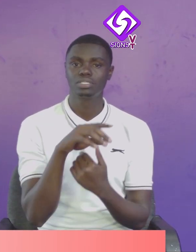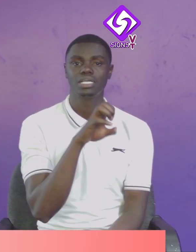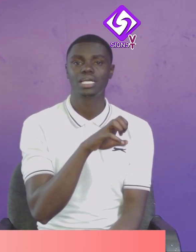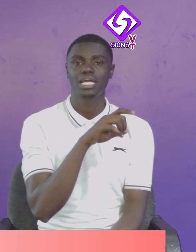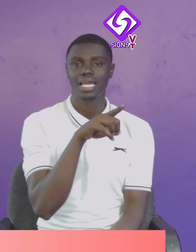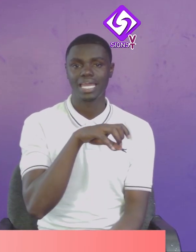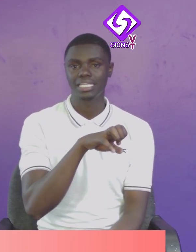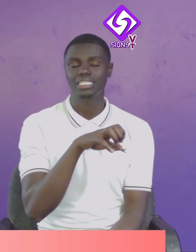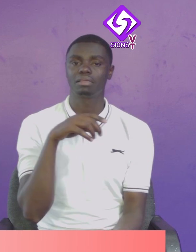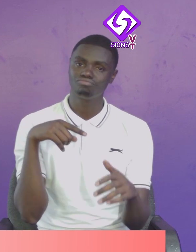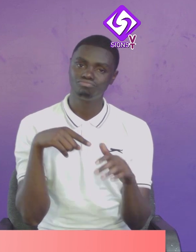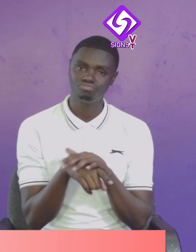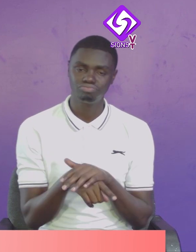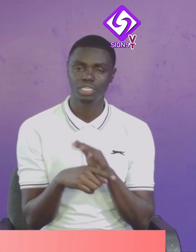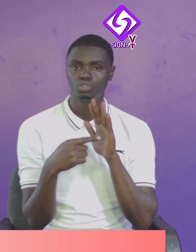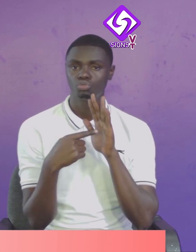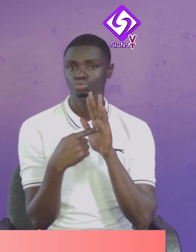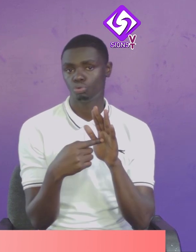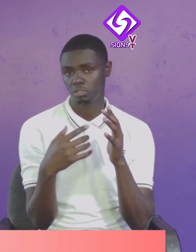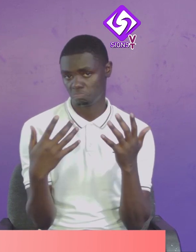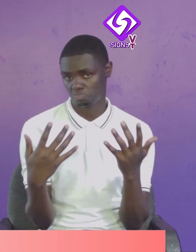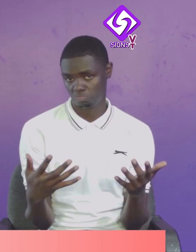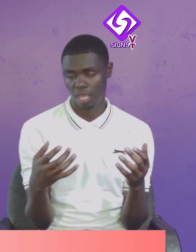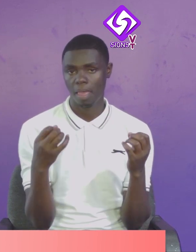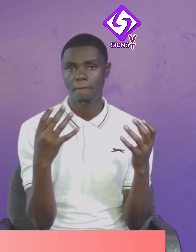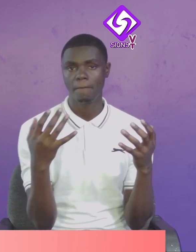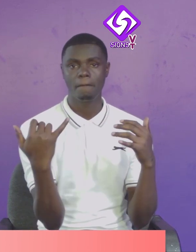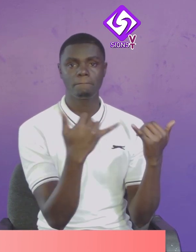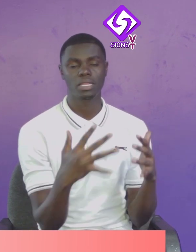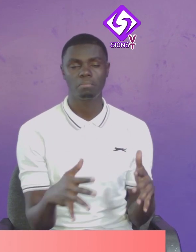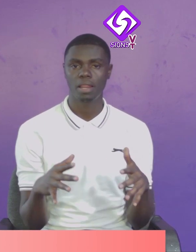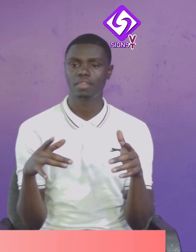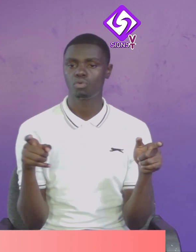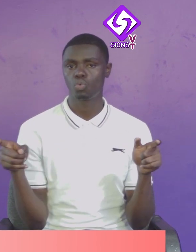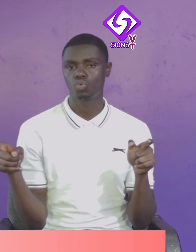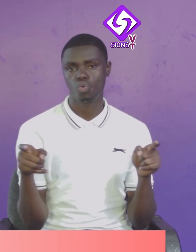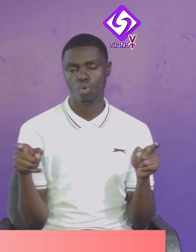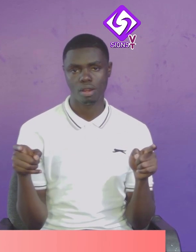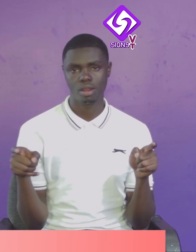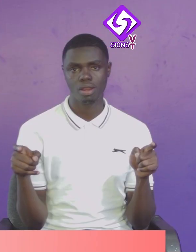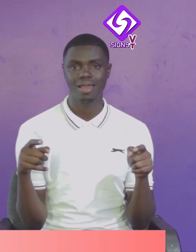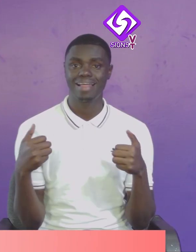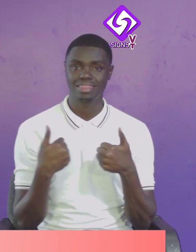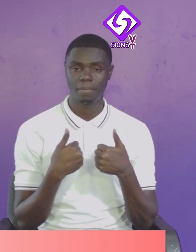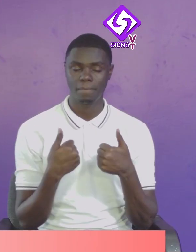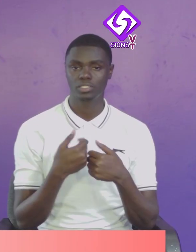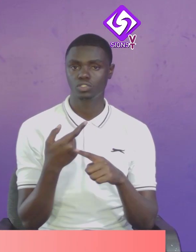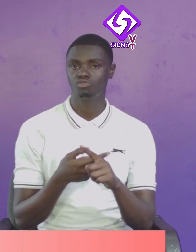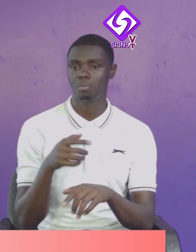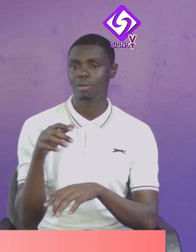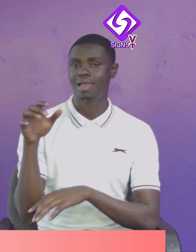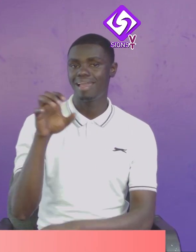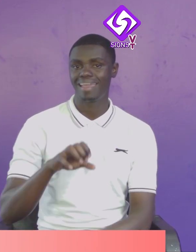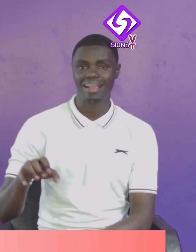and scoring too. Right. That shows you that most of the players that dominated the game were from England. Yes.